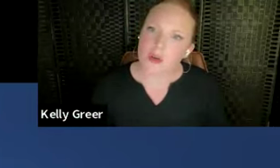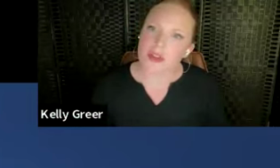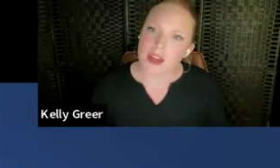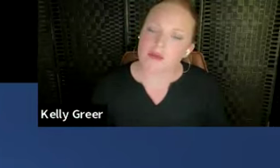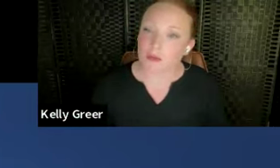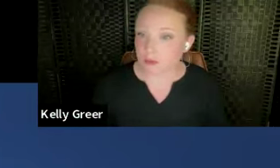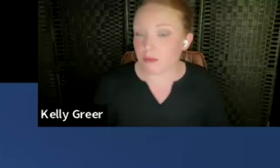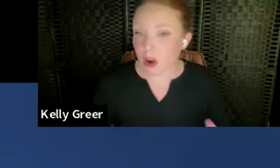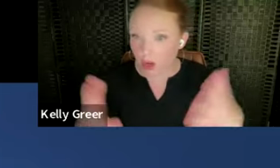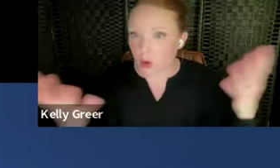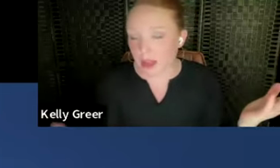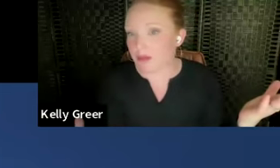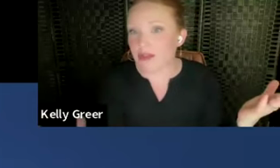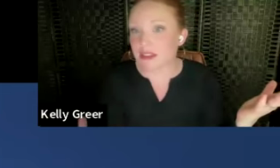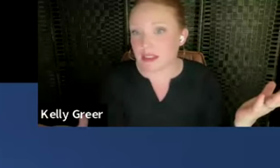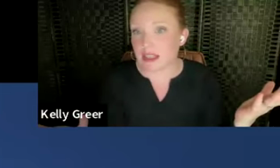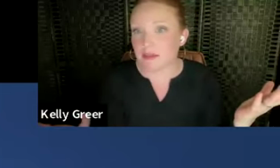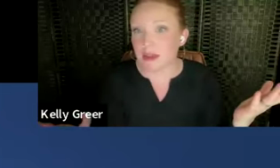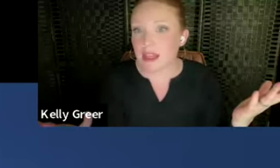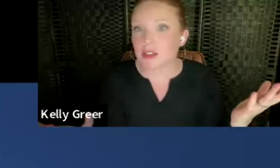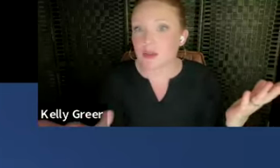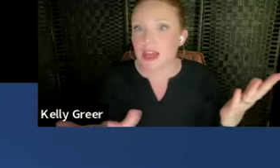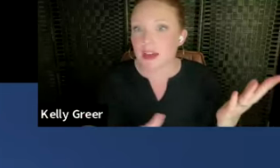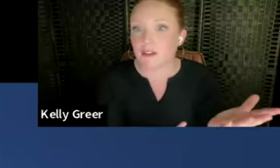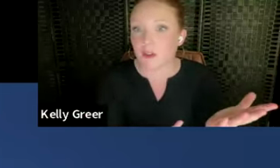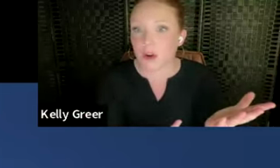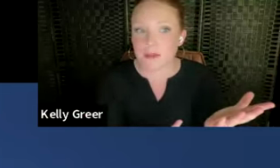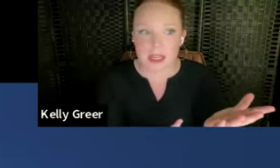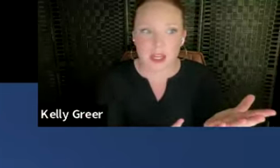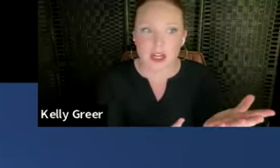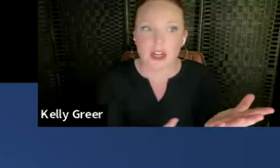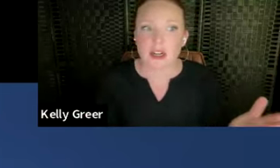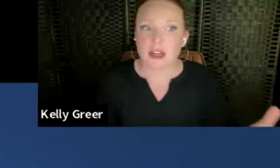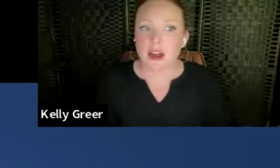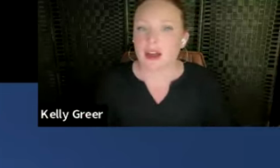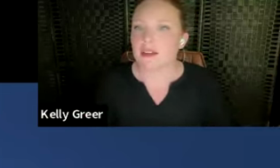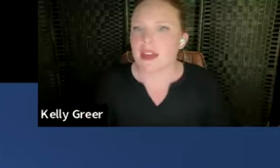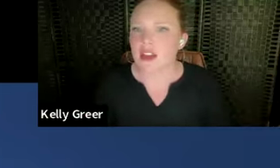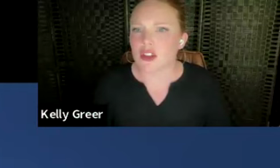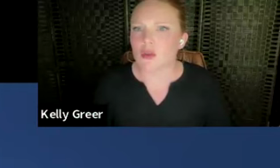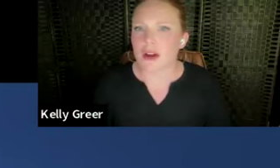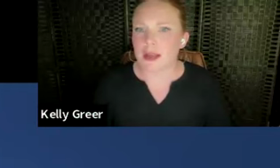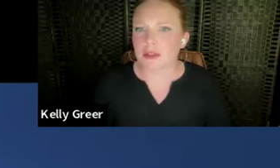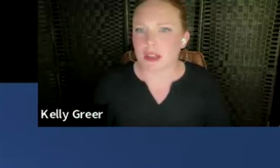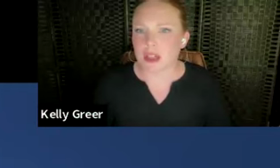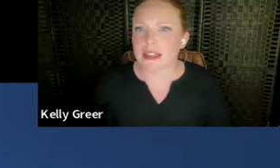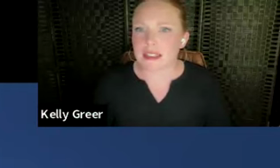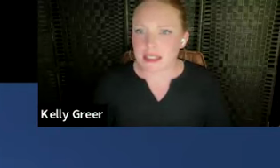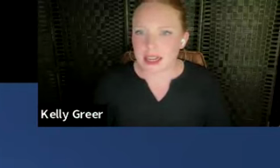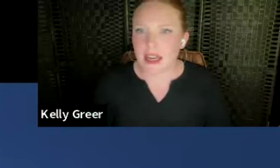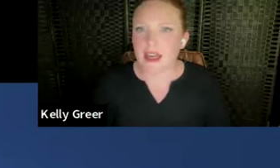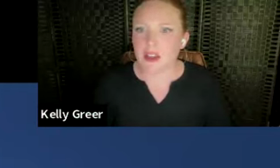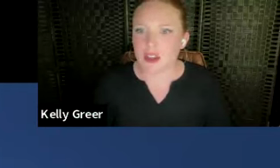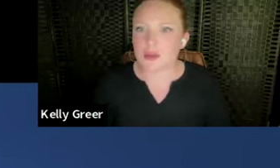And so they run the system. And so they have a form here that you are able to